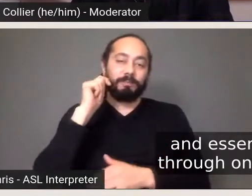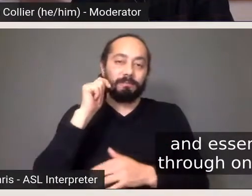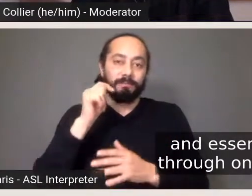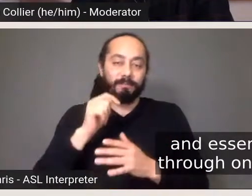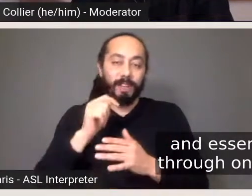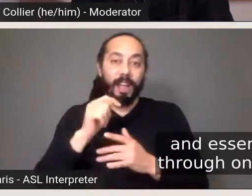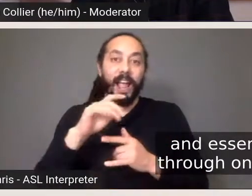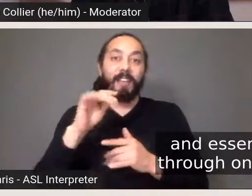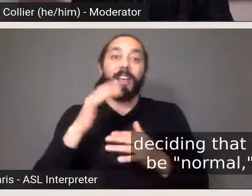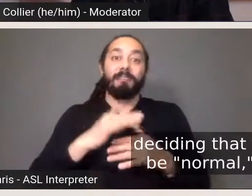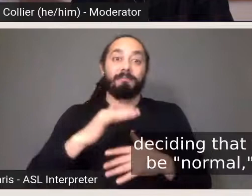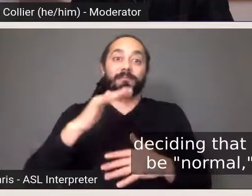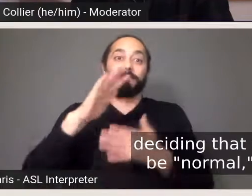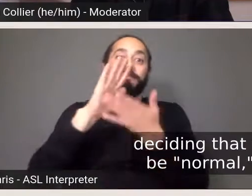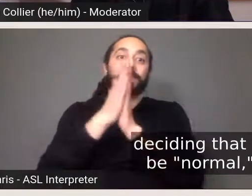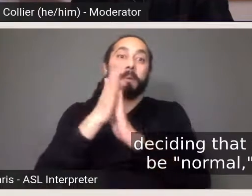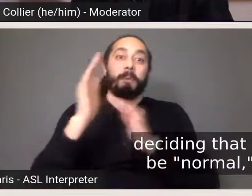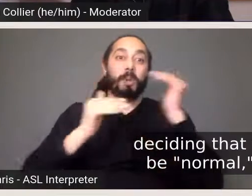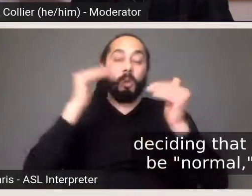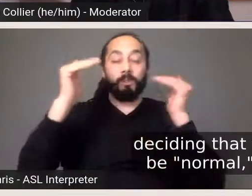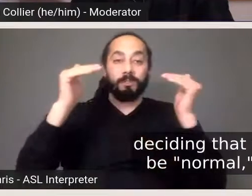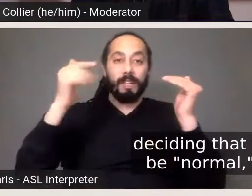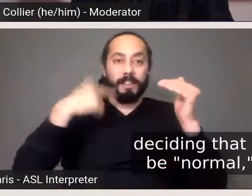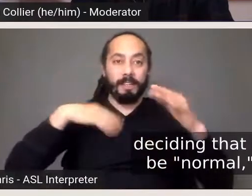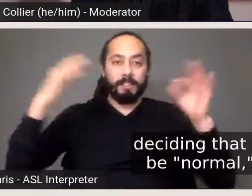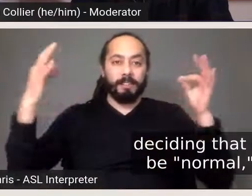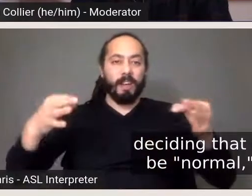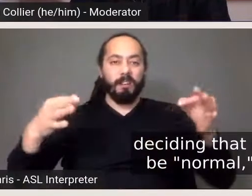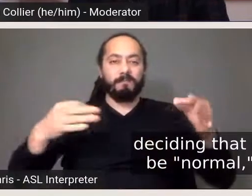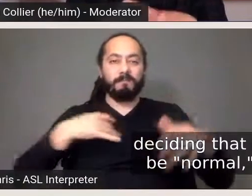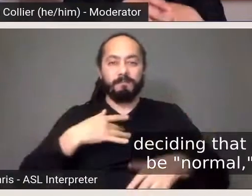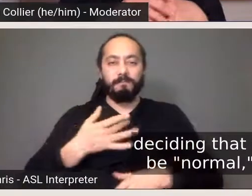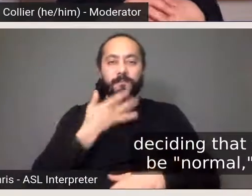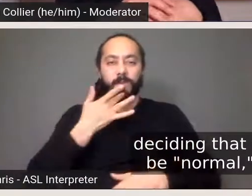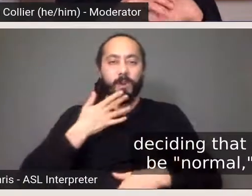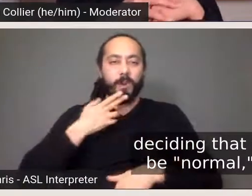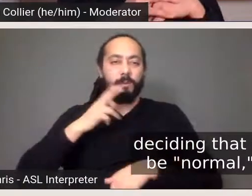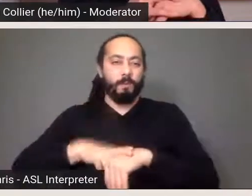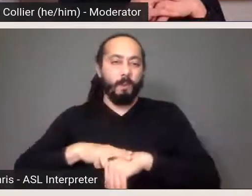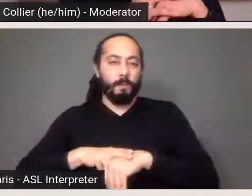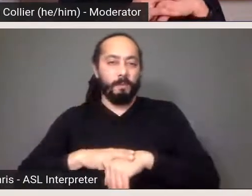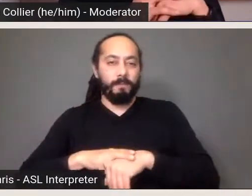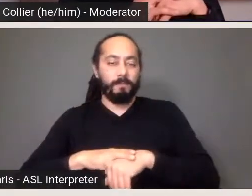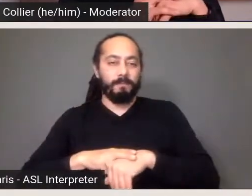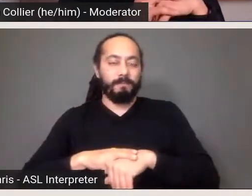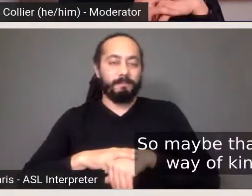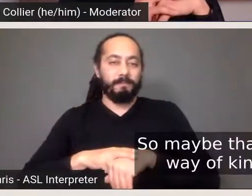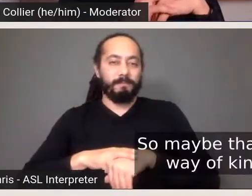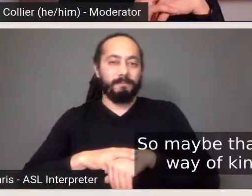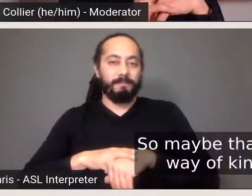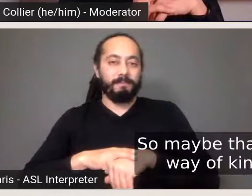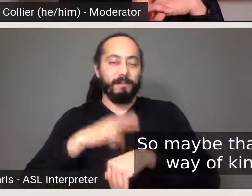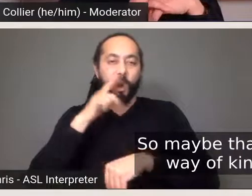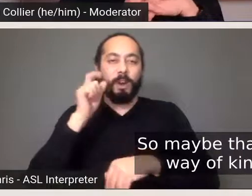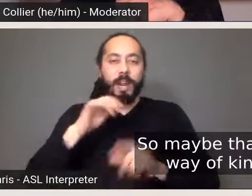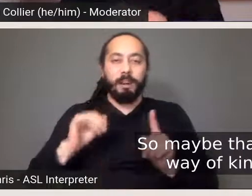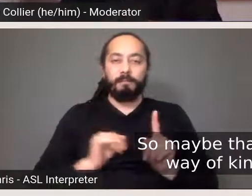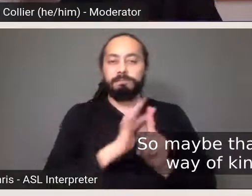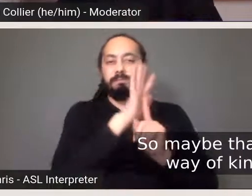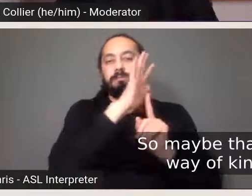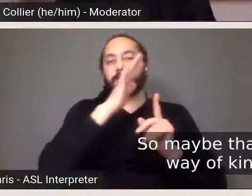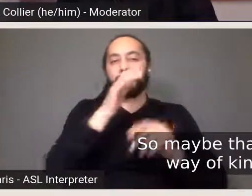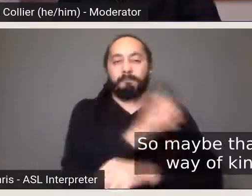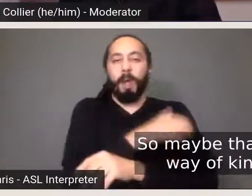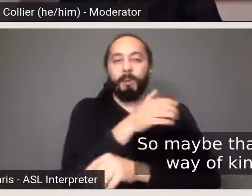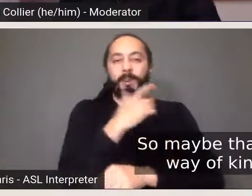on the other end, deciding that they would rather be normal, quote unquote. So maybe that